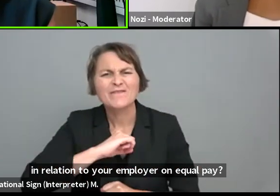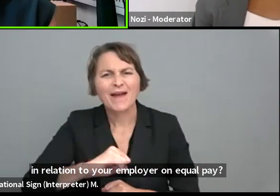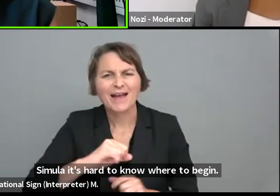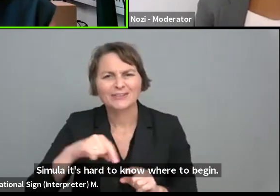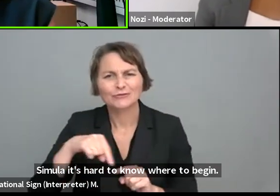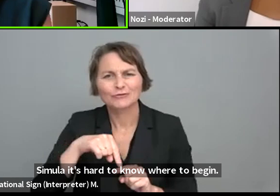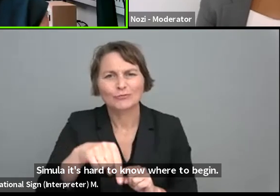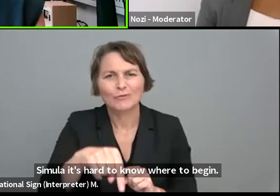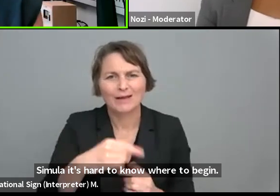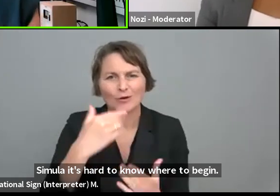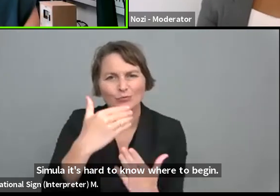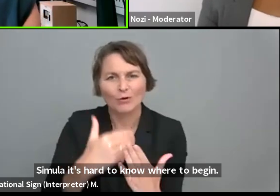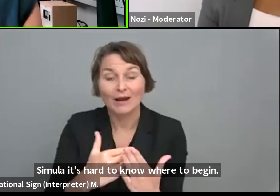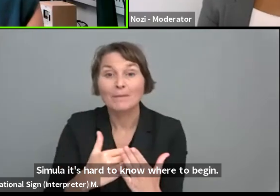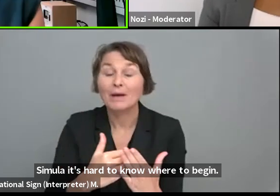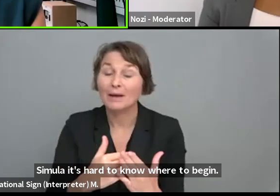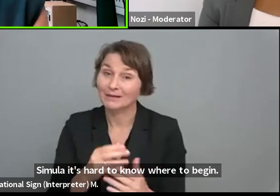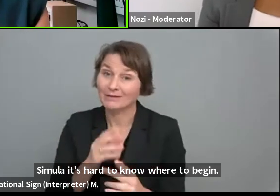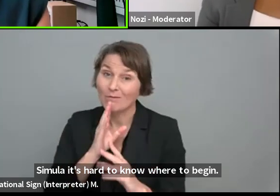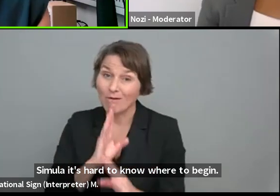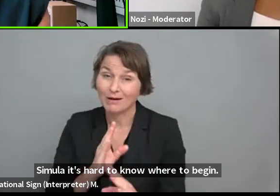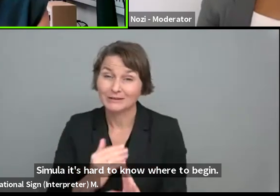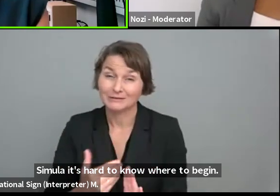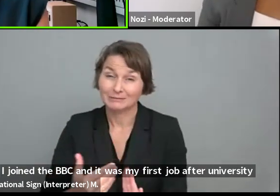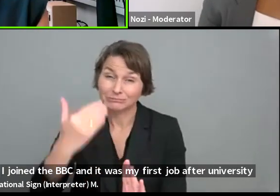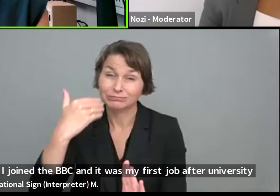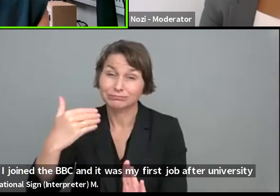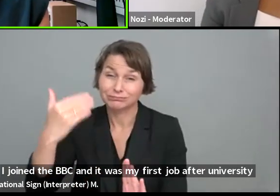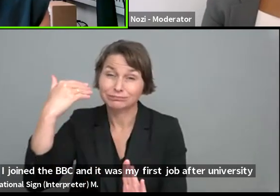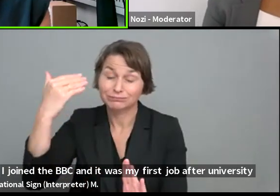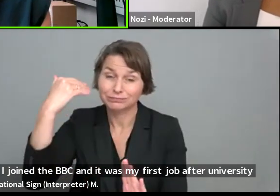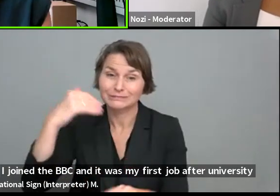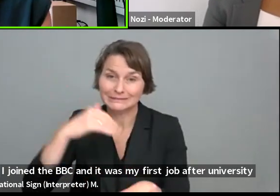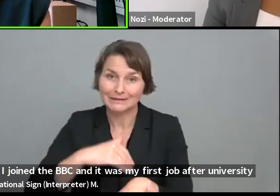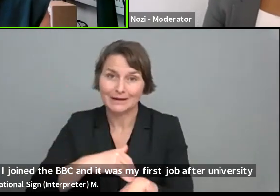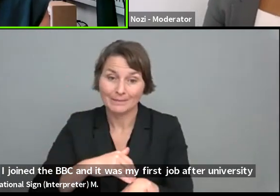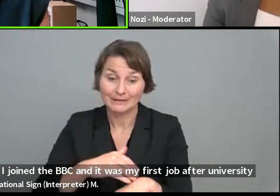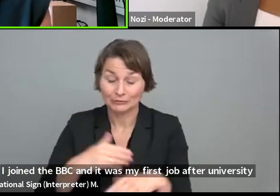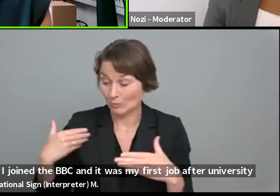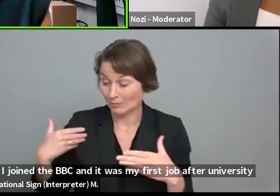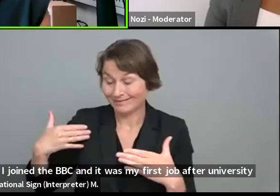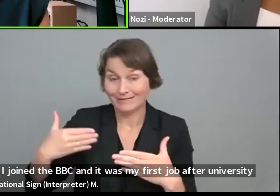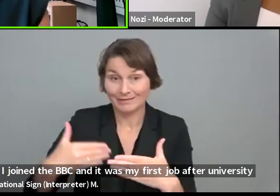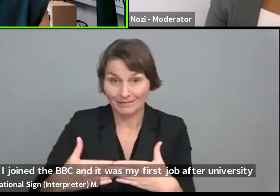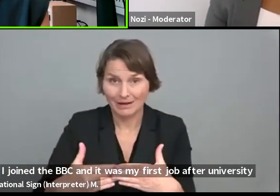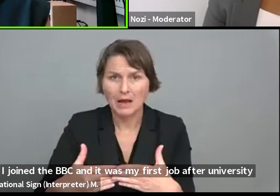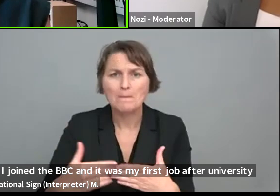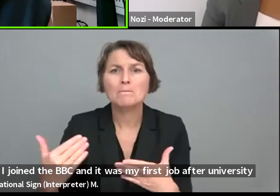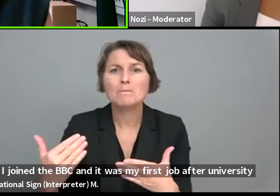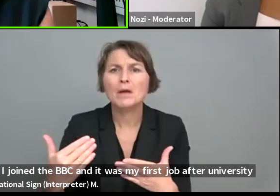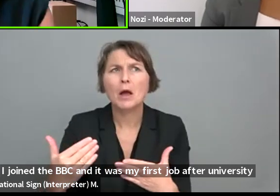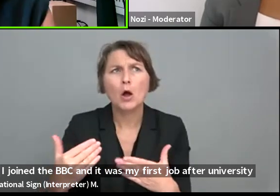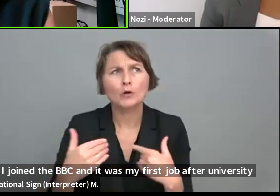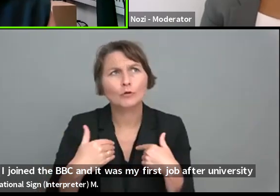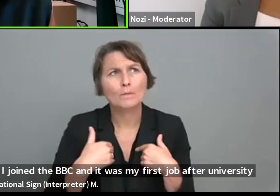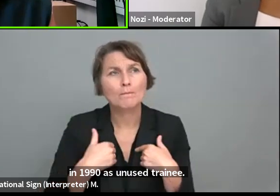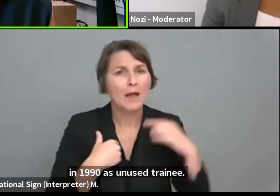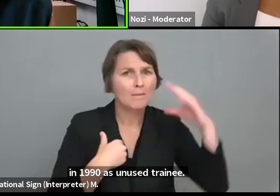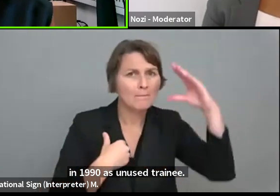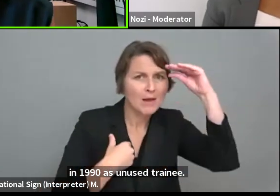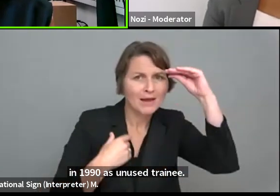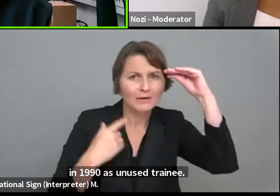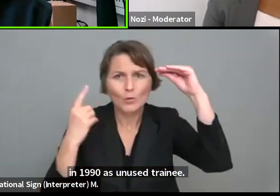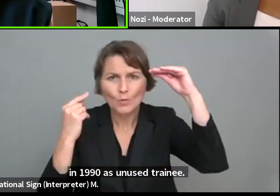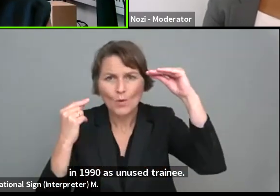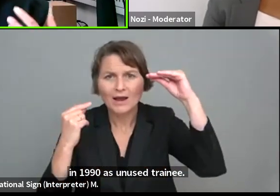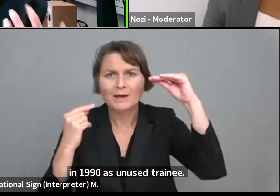be honest, the only time I can be sure until now that I was earning the same as my male colleagues, because there was a standard